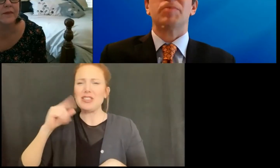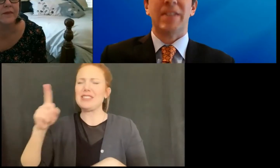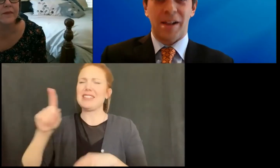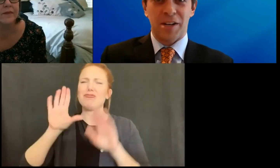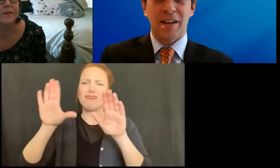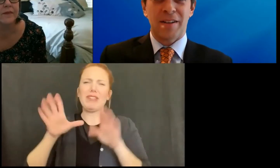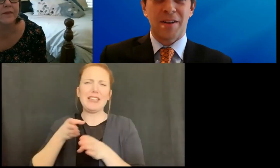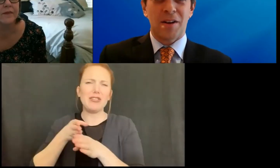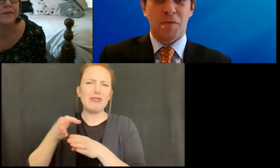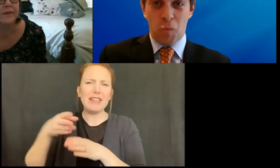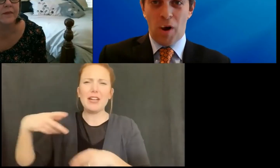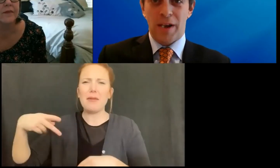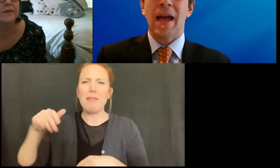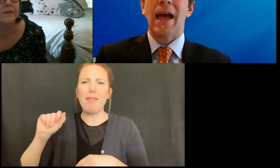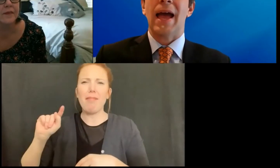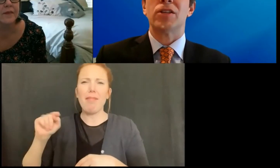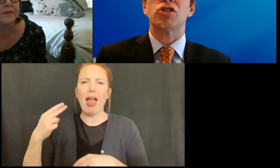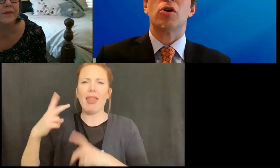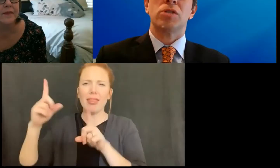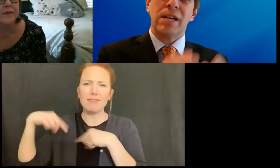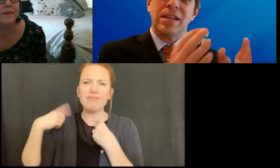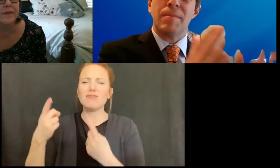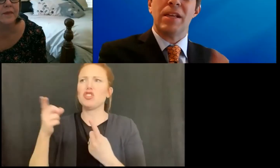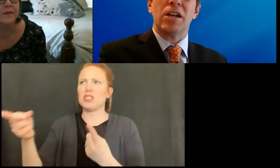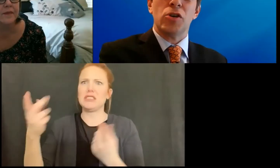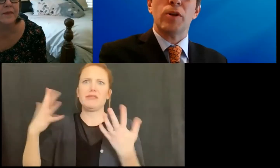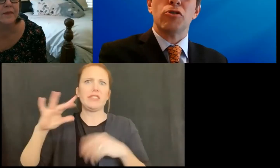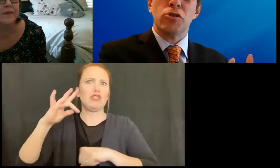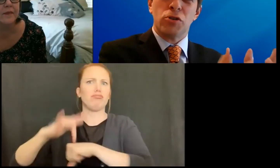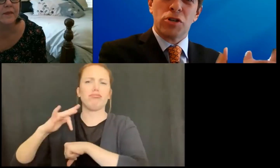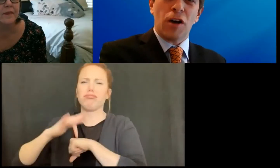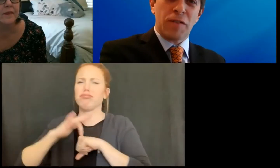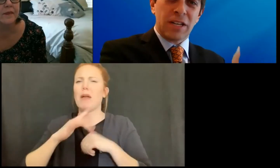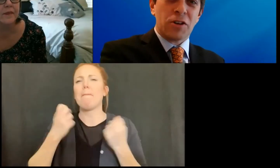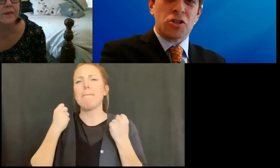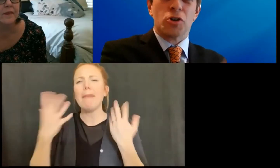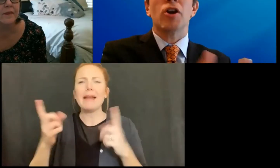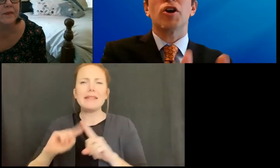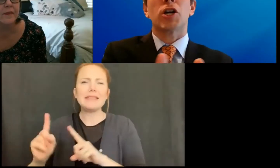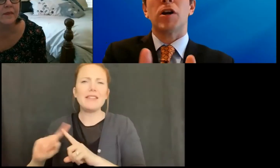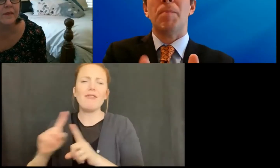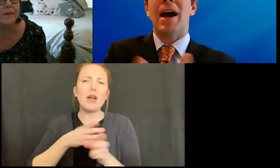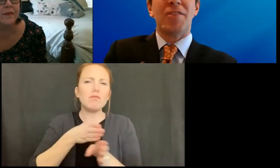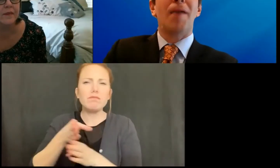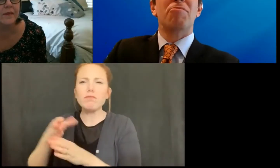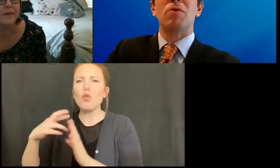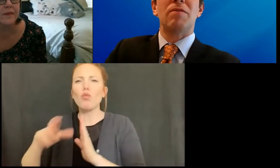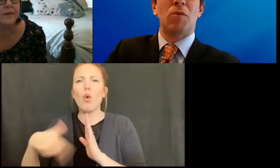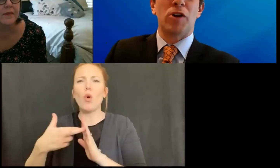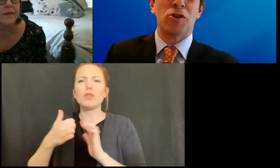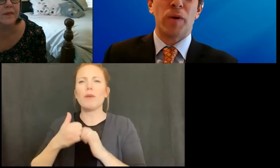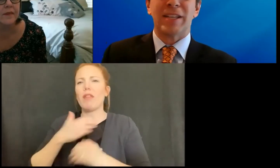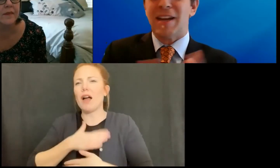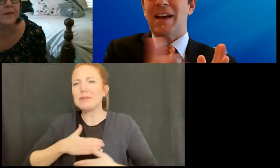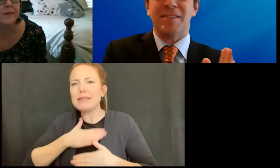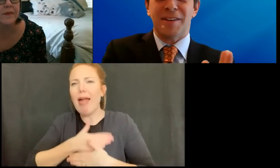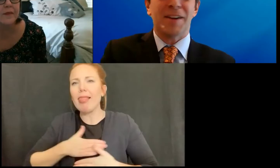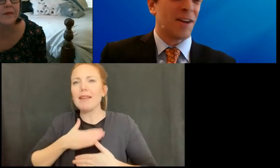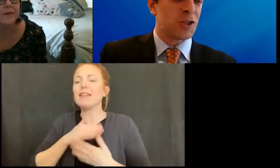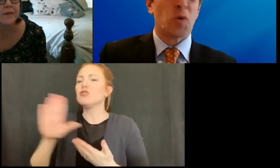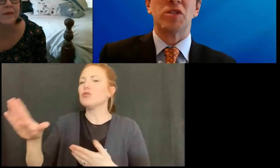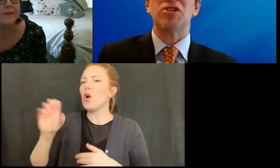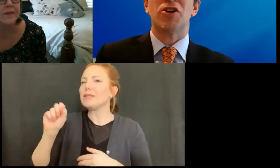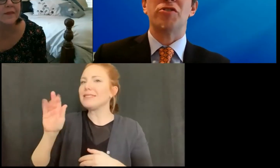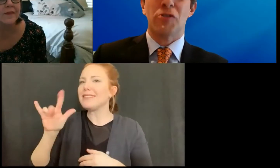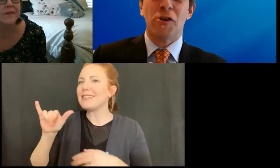in hospitality, for one. And so, Stacey, let me let you introduce yourself and give us your career path up through even what you're doing today and